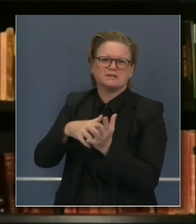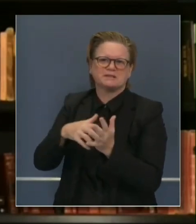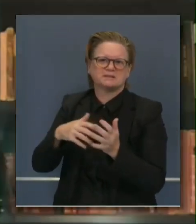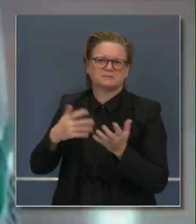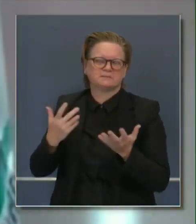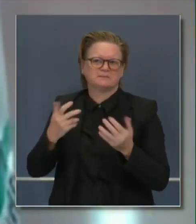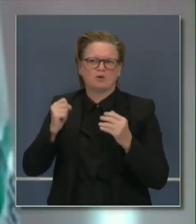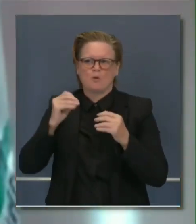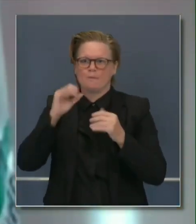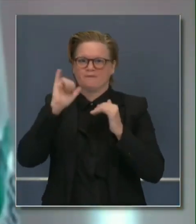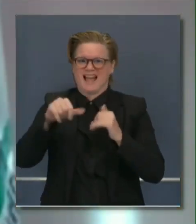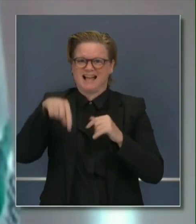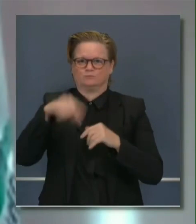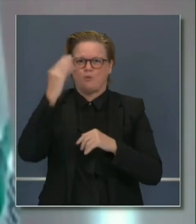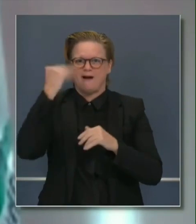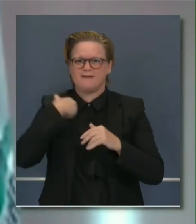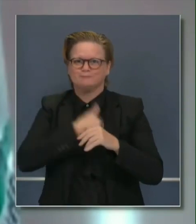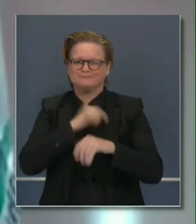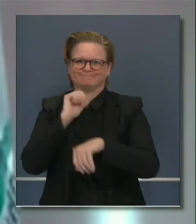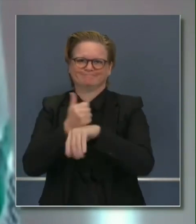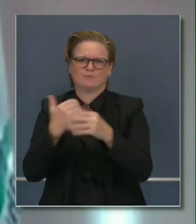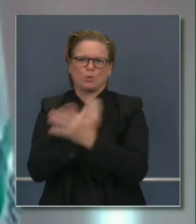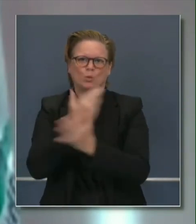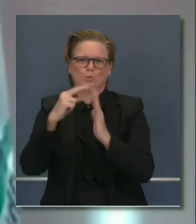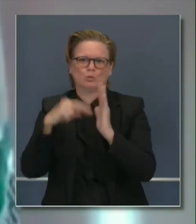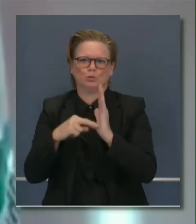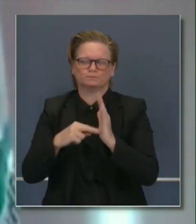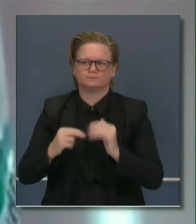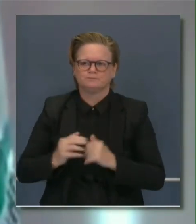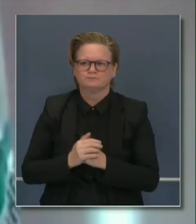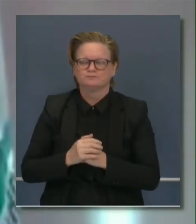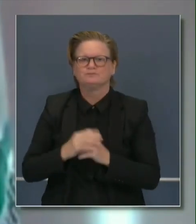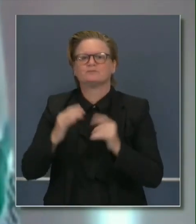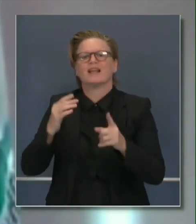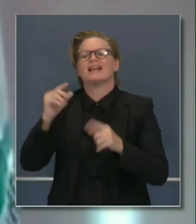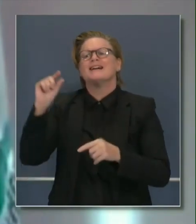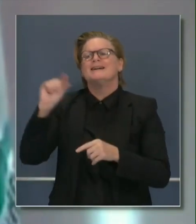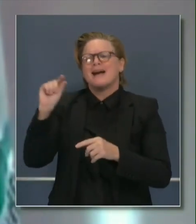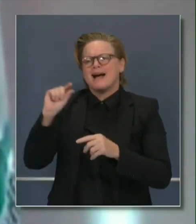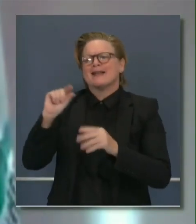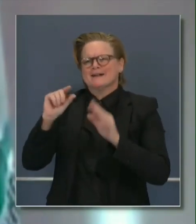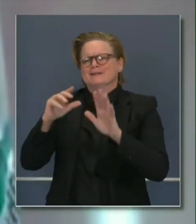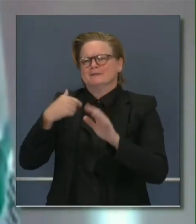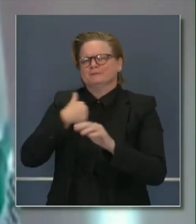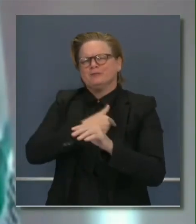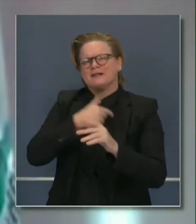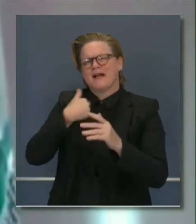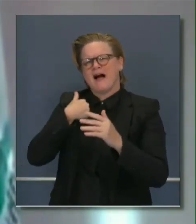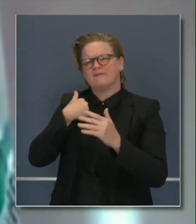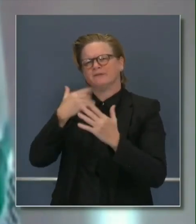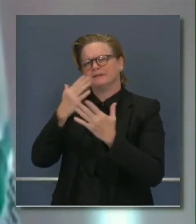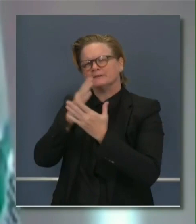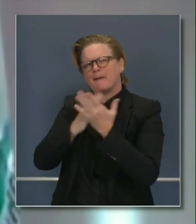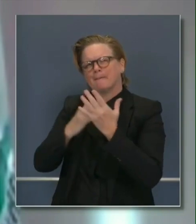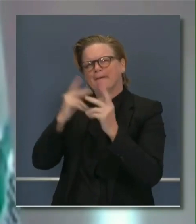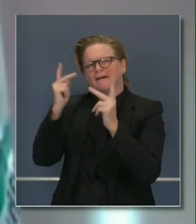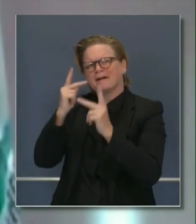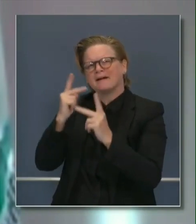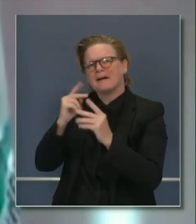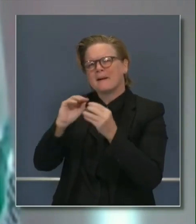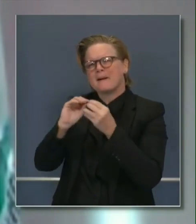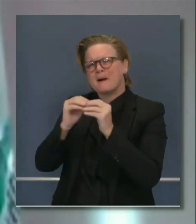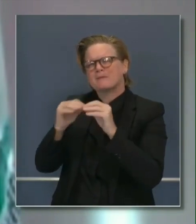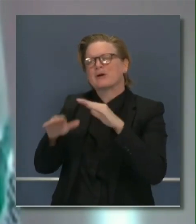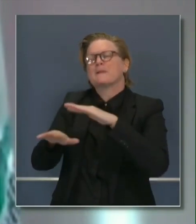basis? Yeah, we actually track. There is some ability, it's rudimentary, but we depend on